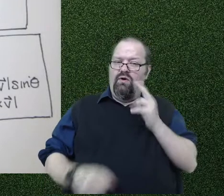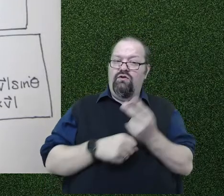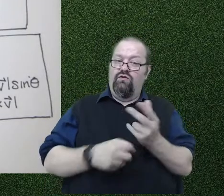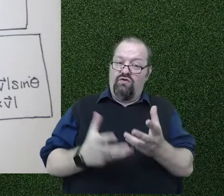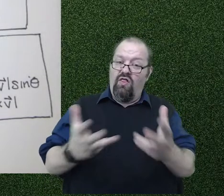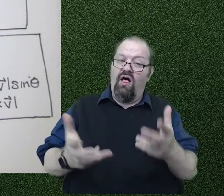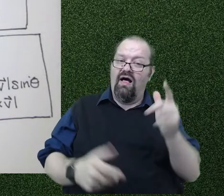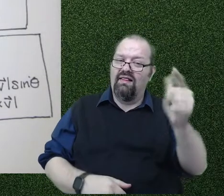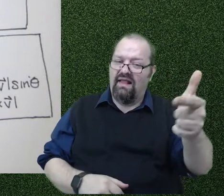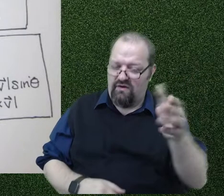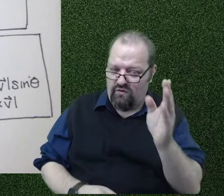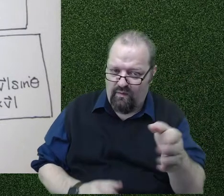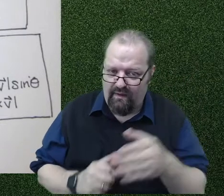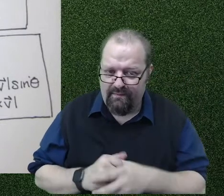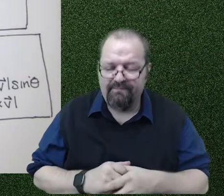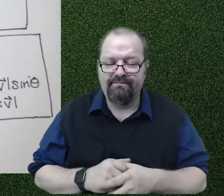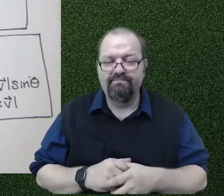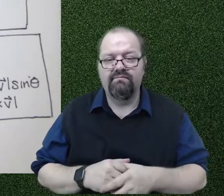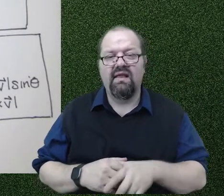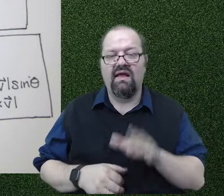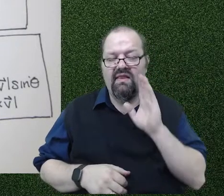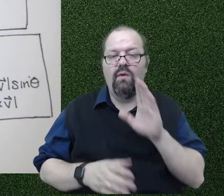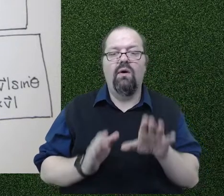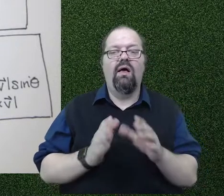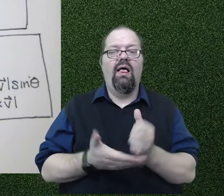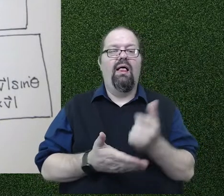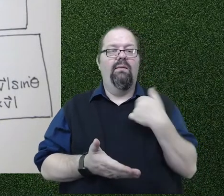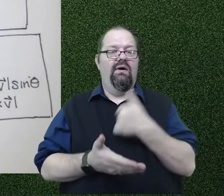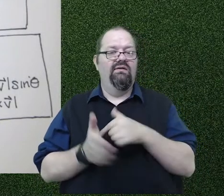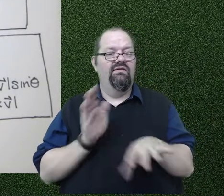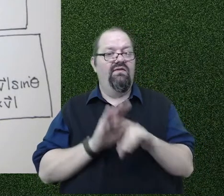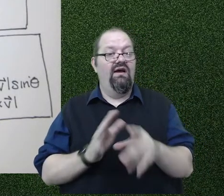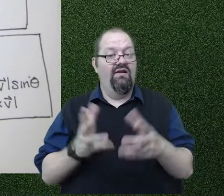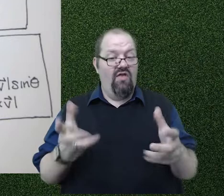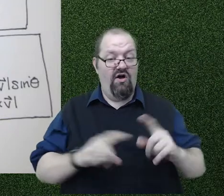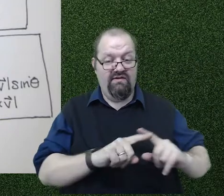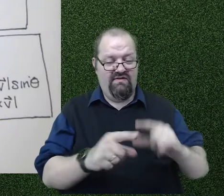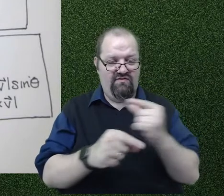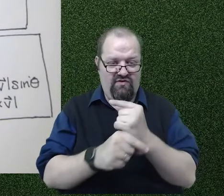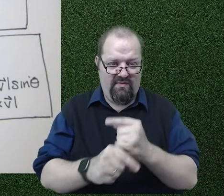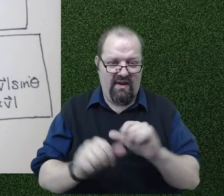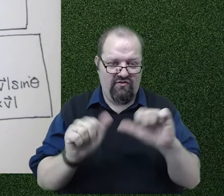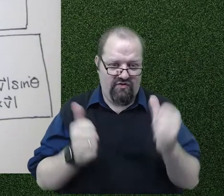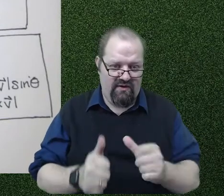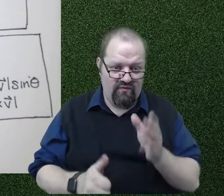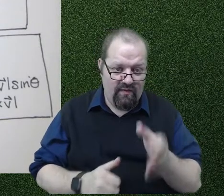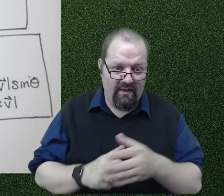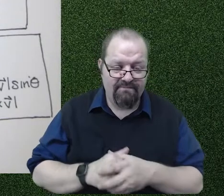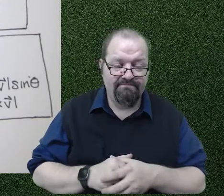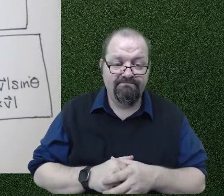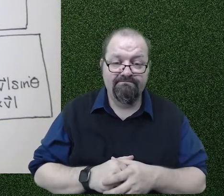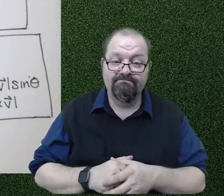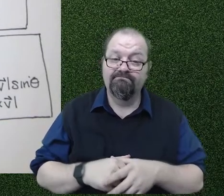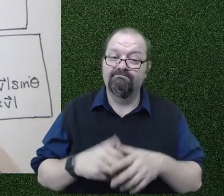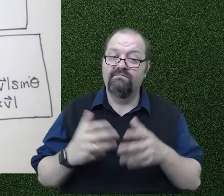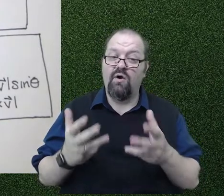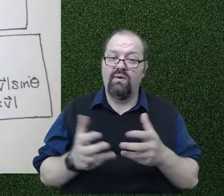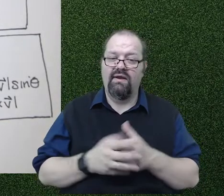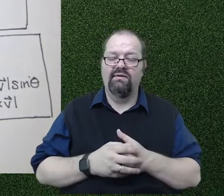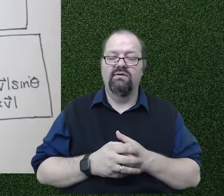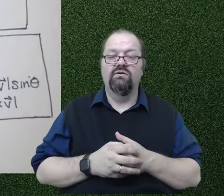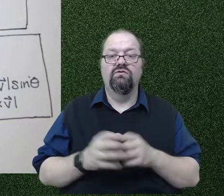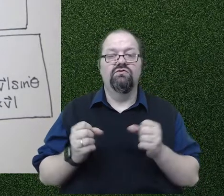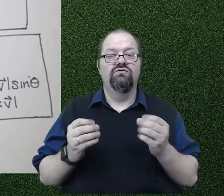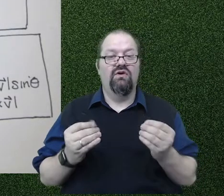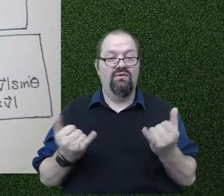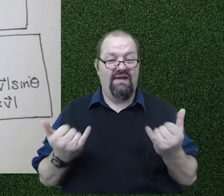us to find a lot of geometric quantities. Okay, so we've got